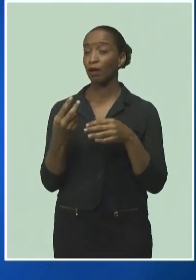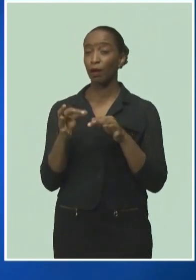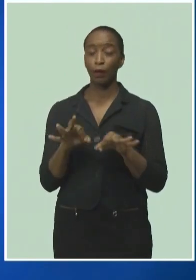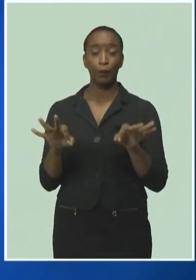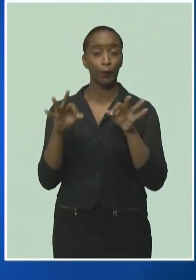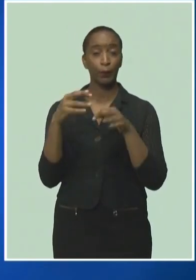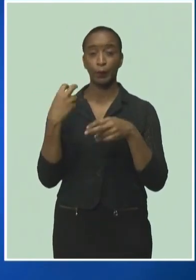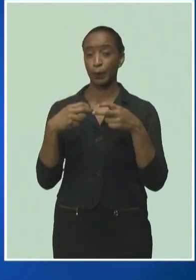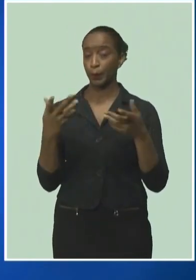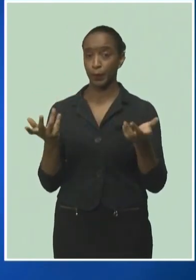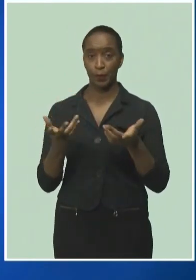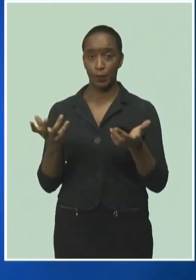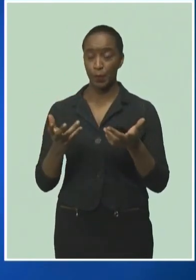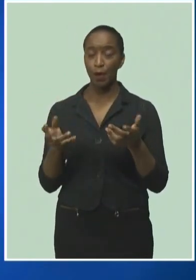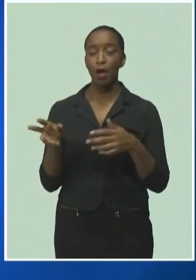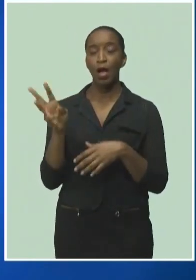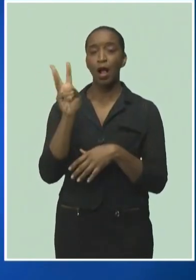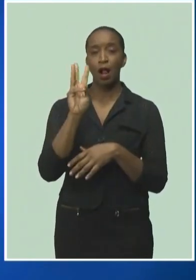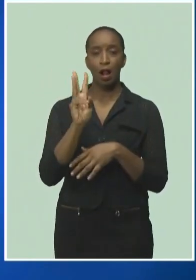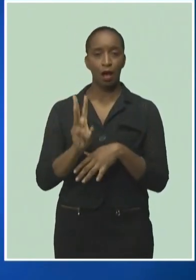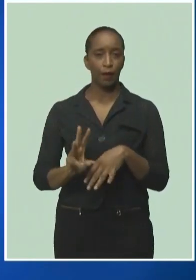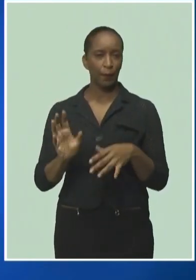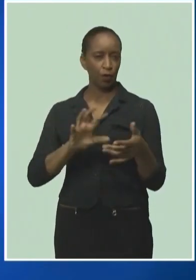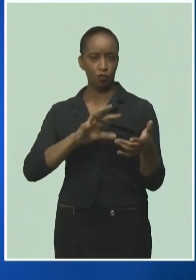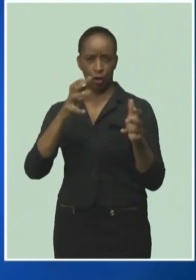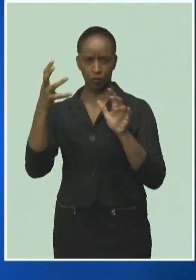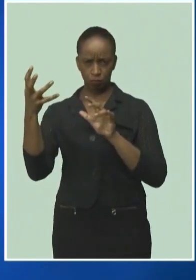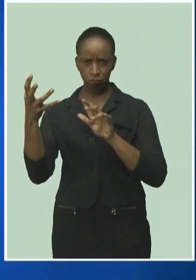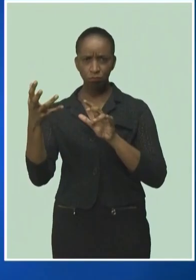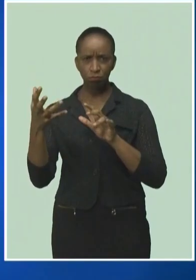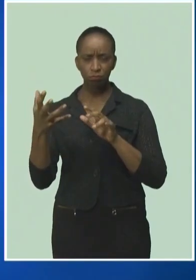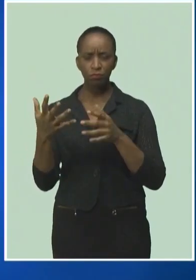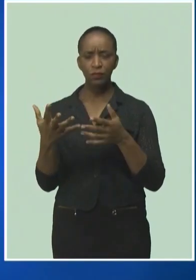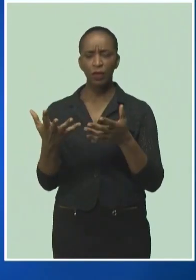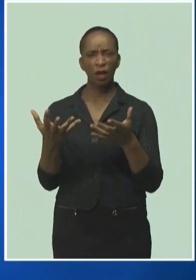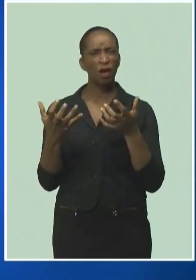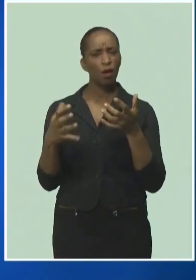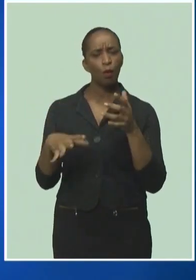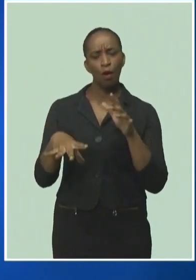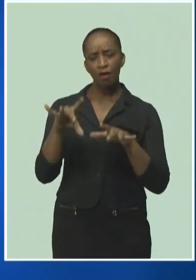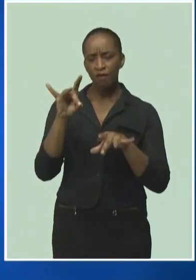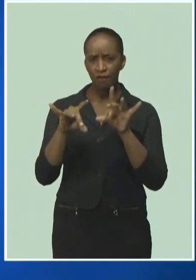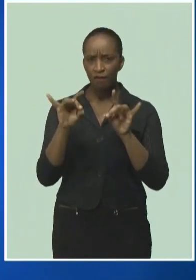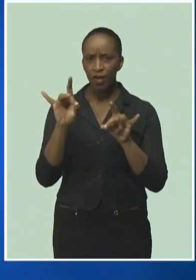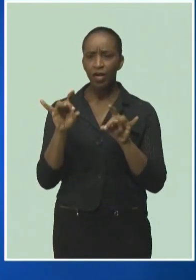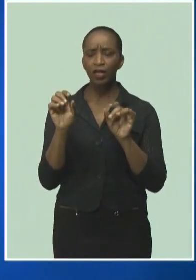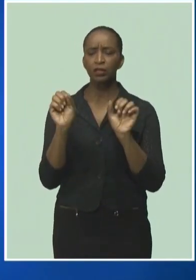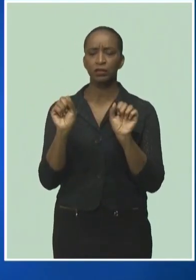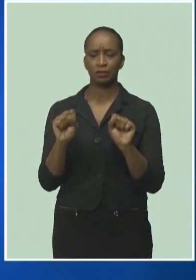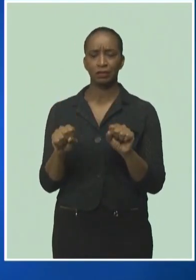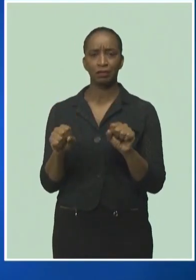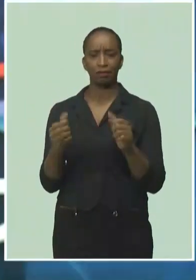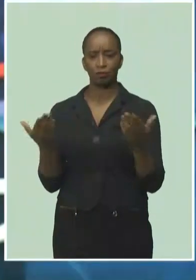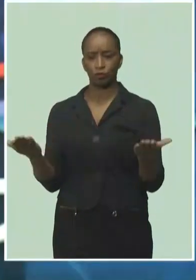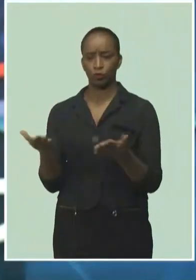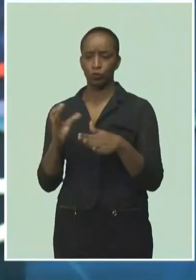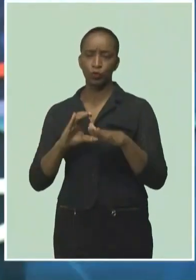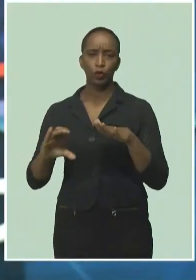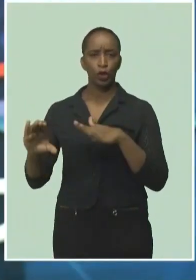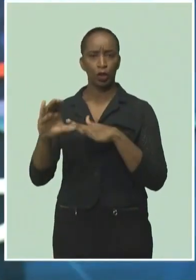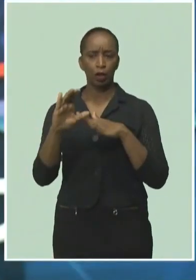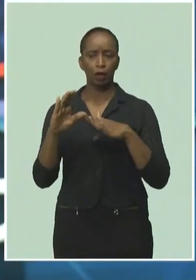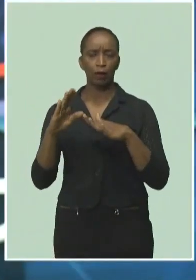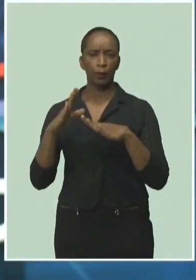of making solutions to inform the Caribbean and safeguard Caribbean countries.